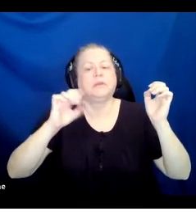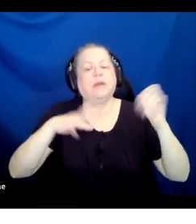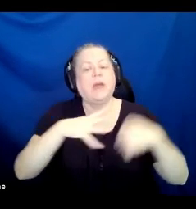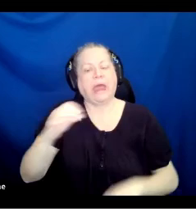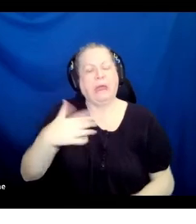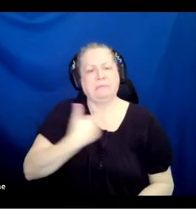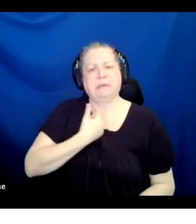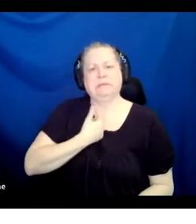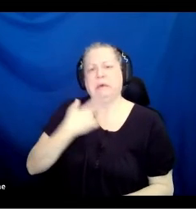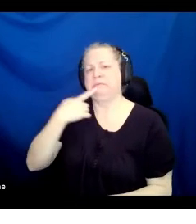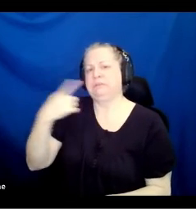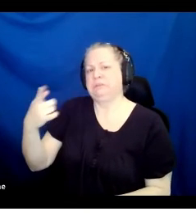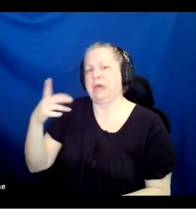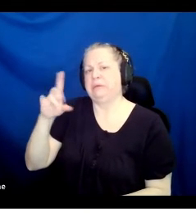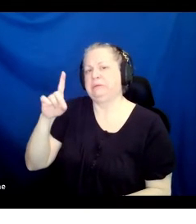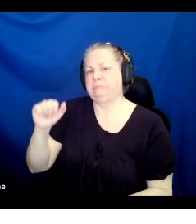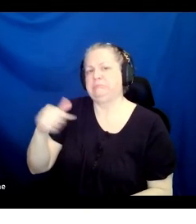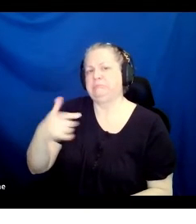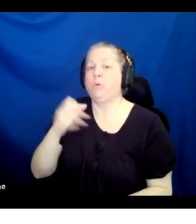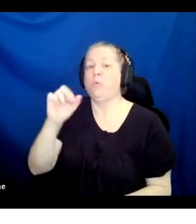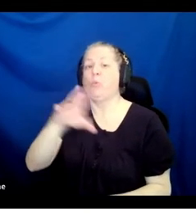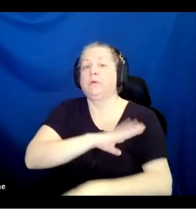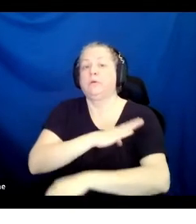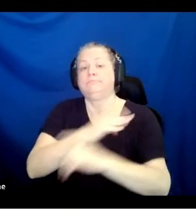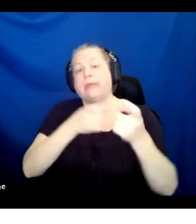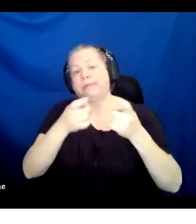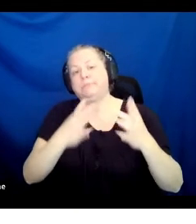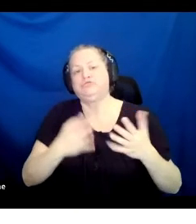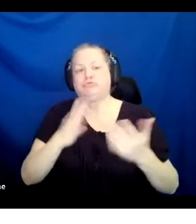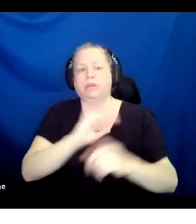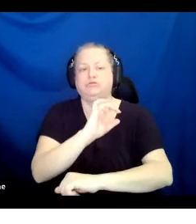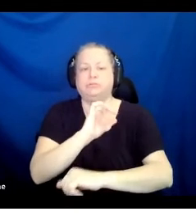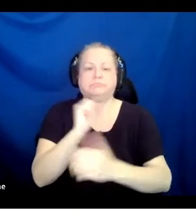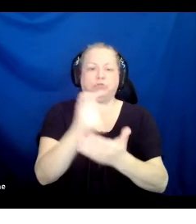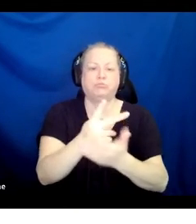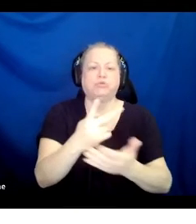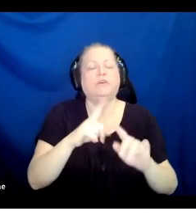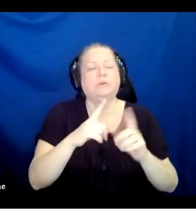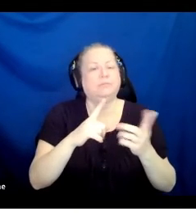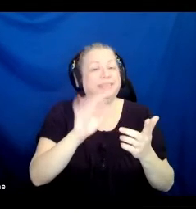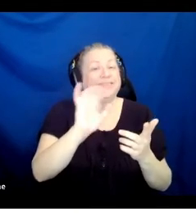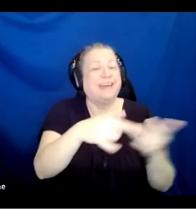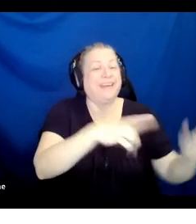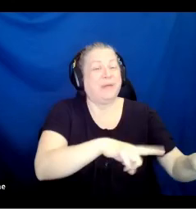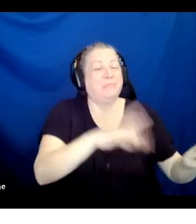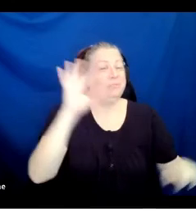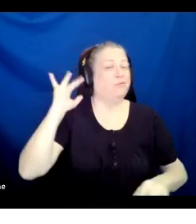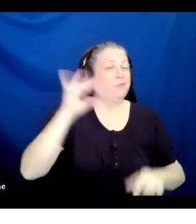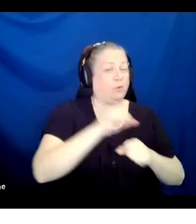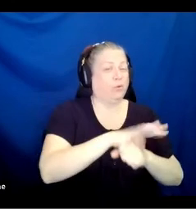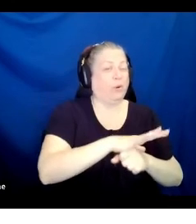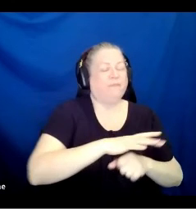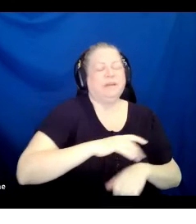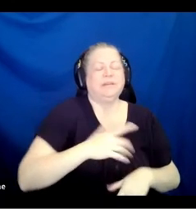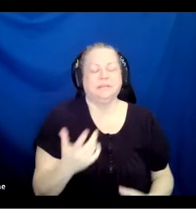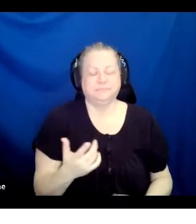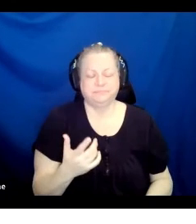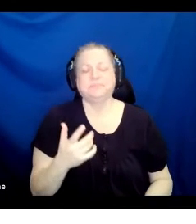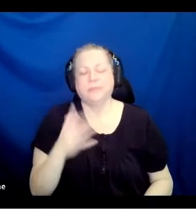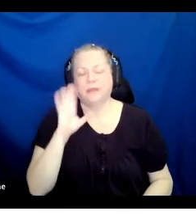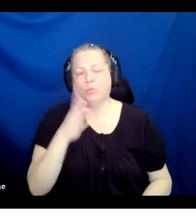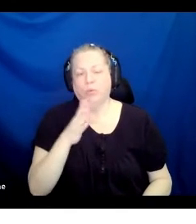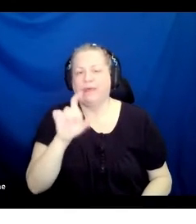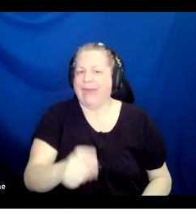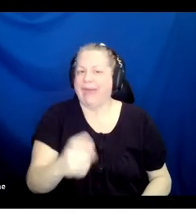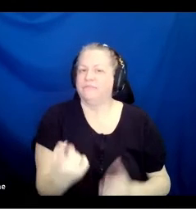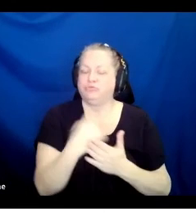administrative approval, they should expect a disability review this year. And as a note, children who are under 18